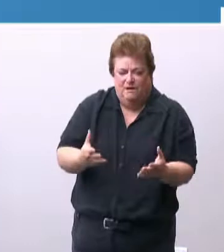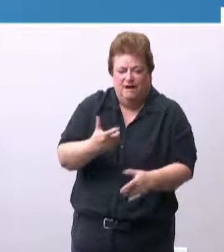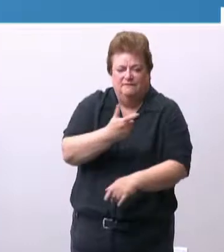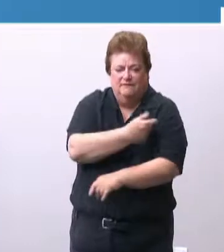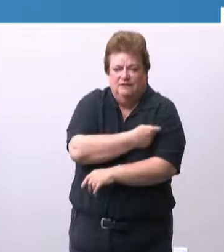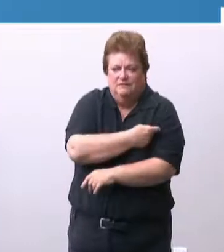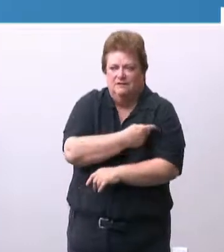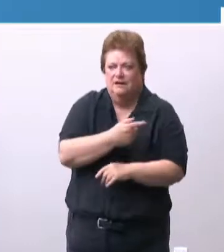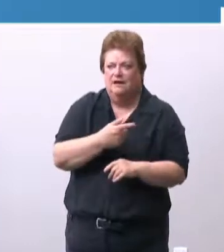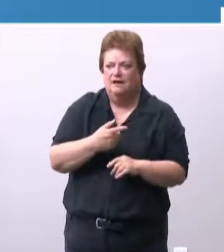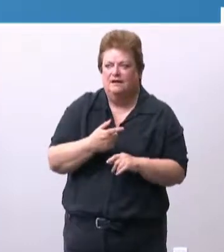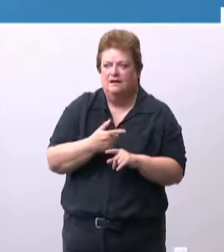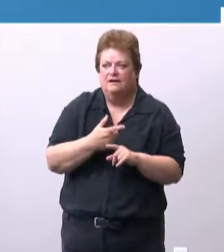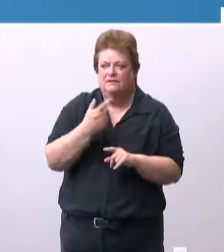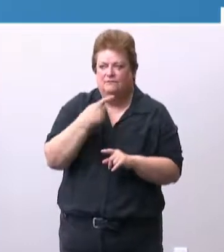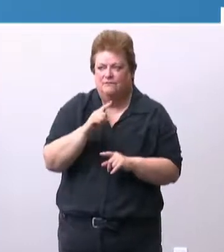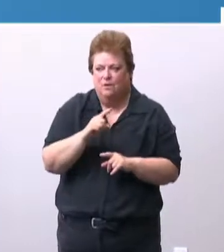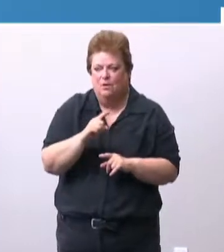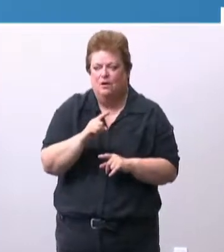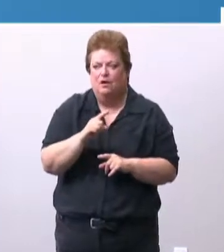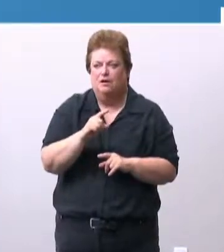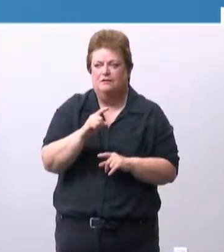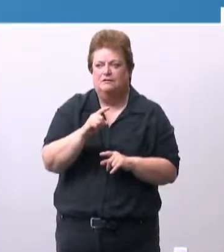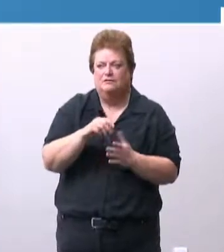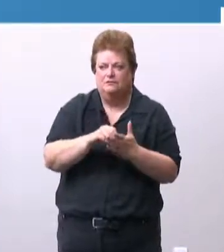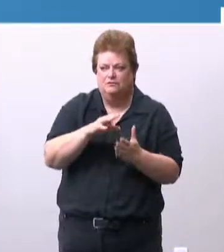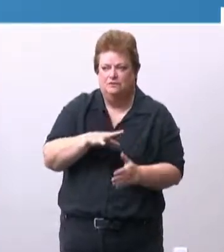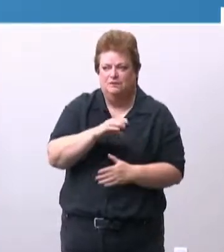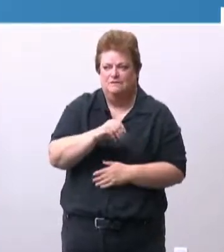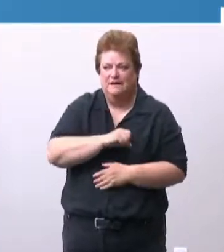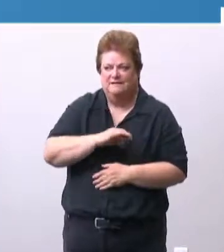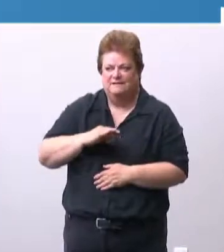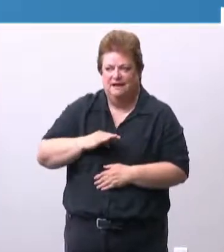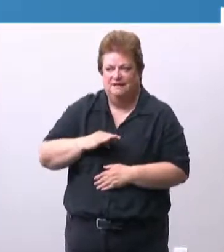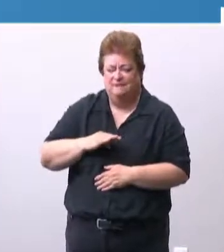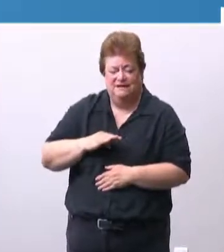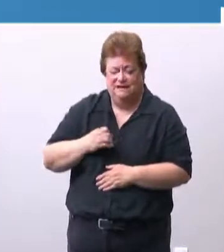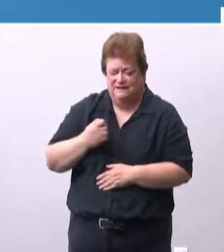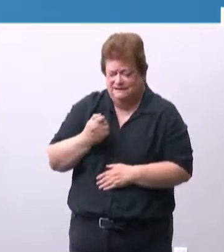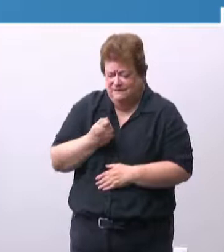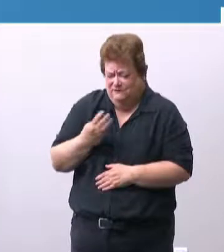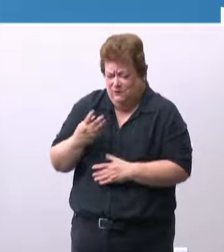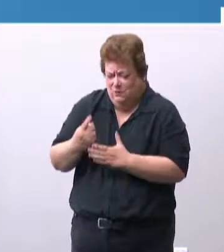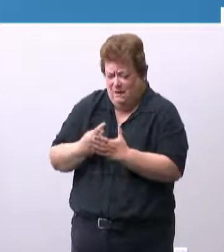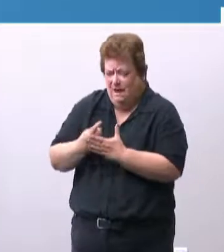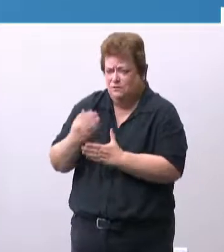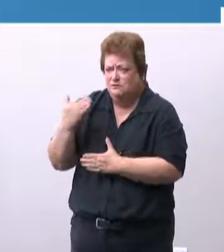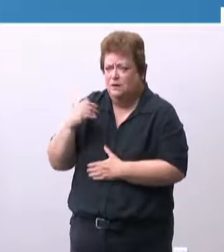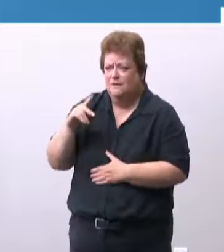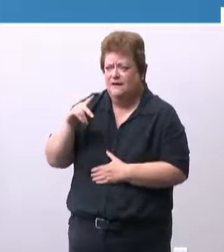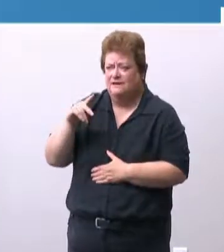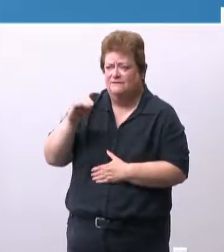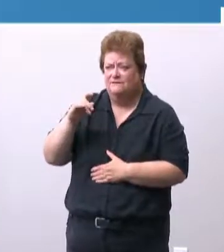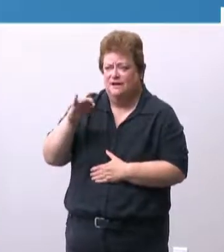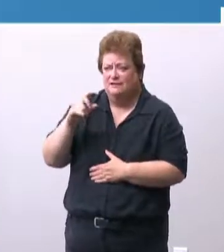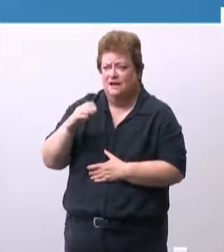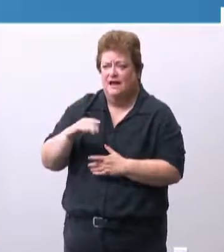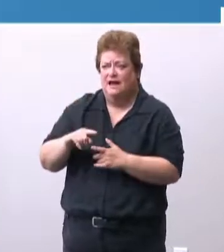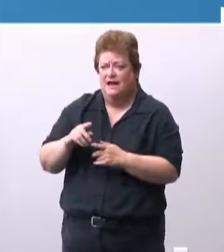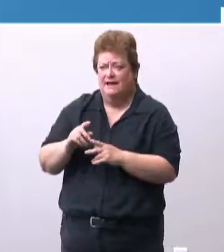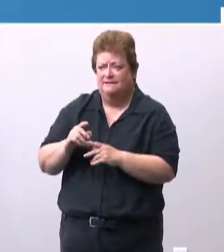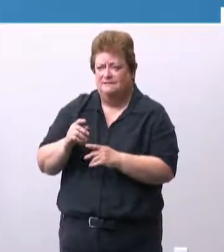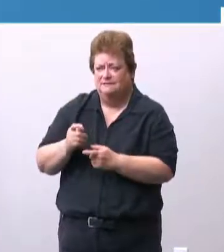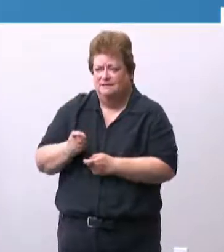on site for students and staff. Just hours ago, Pfizer announced that it had submitted